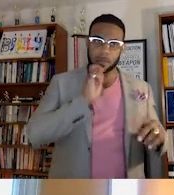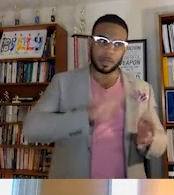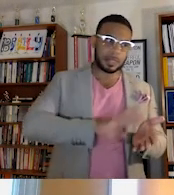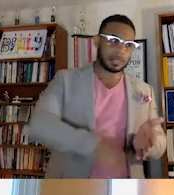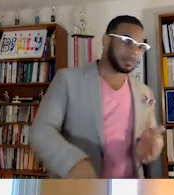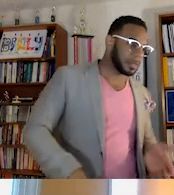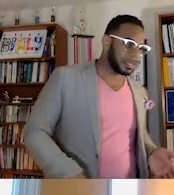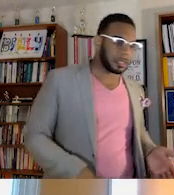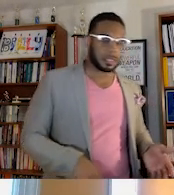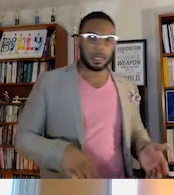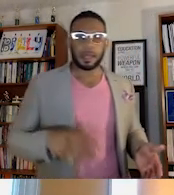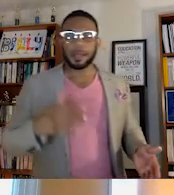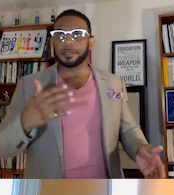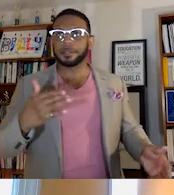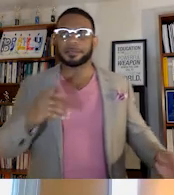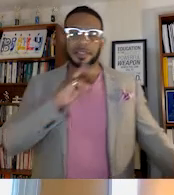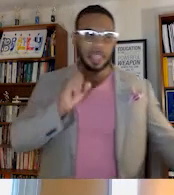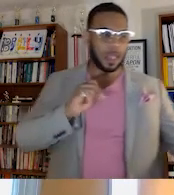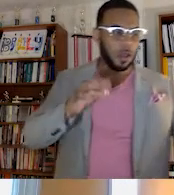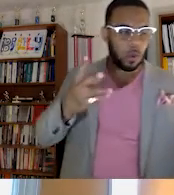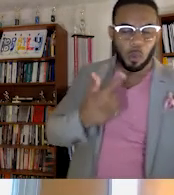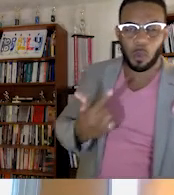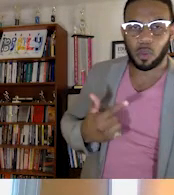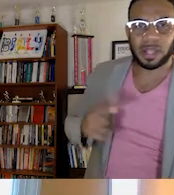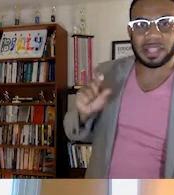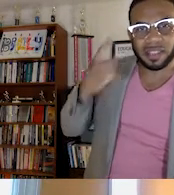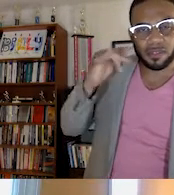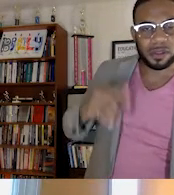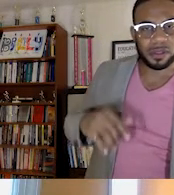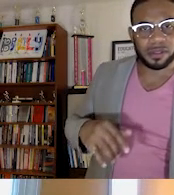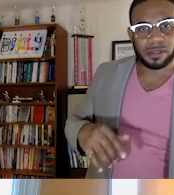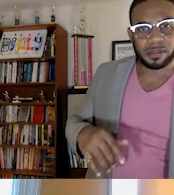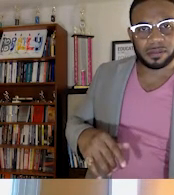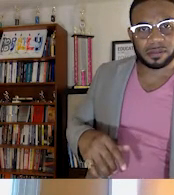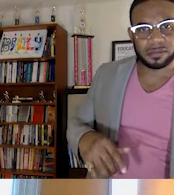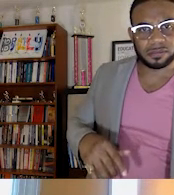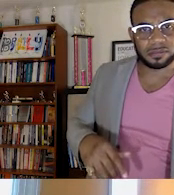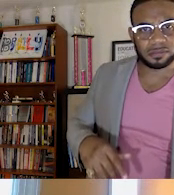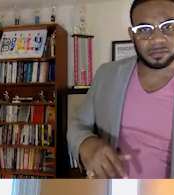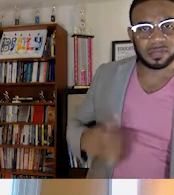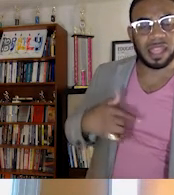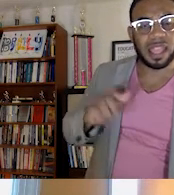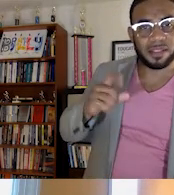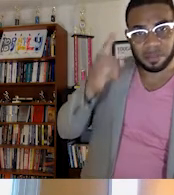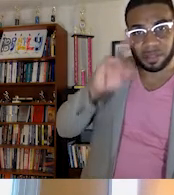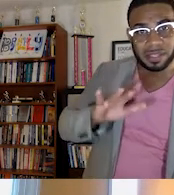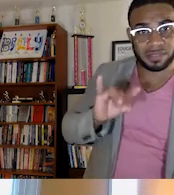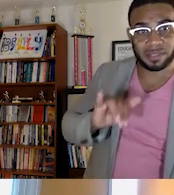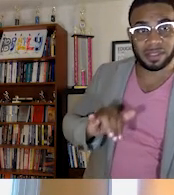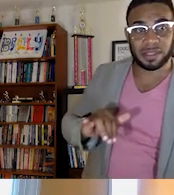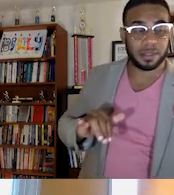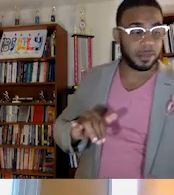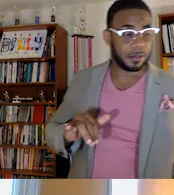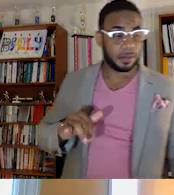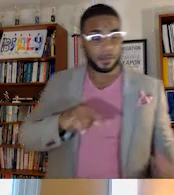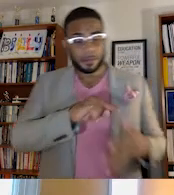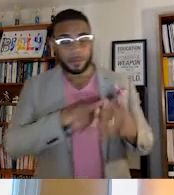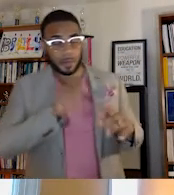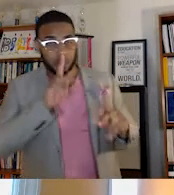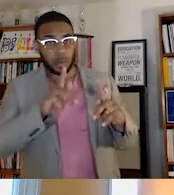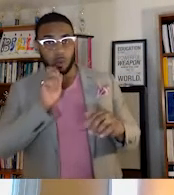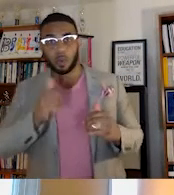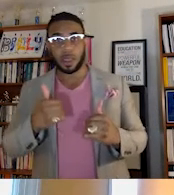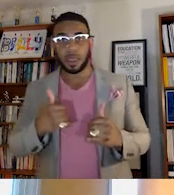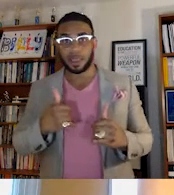dismiss, the action of quarantining and the need for it, I'd have to believe that these are people who